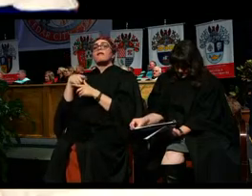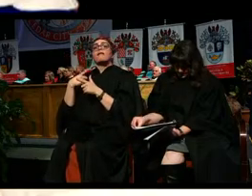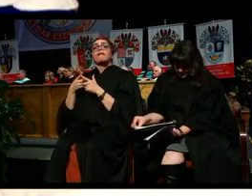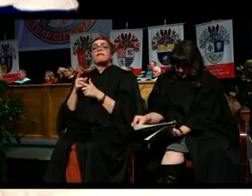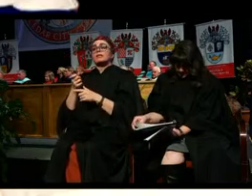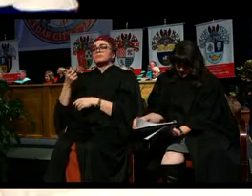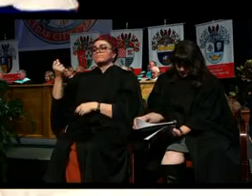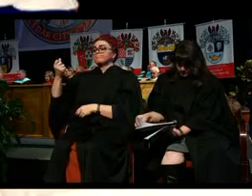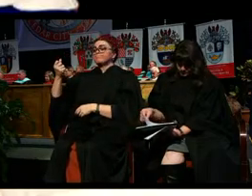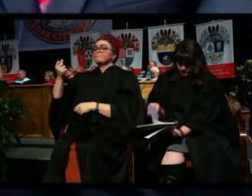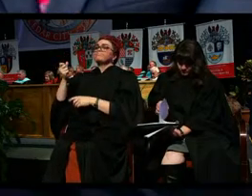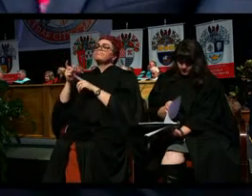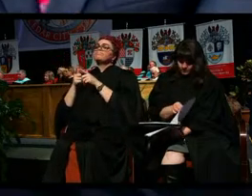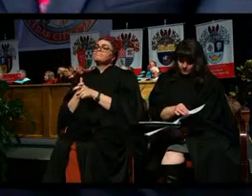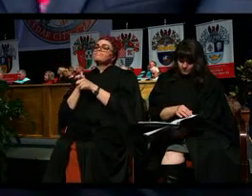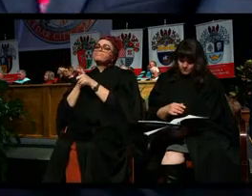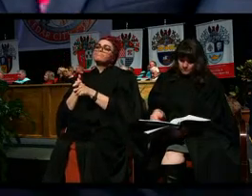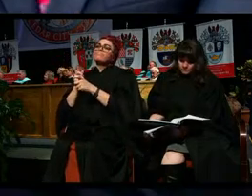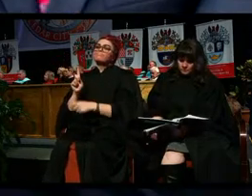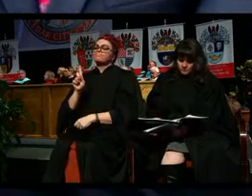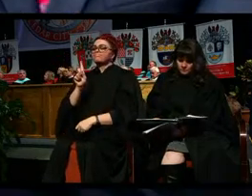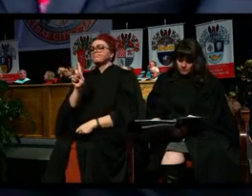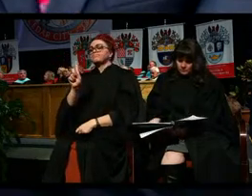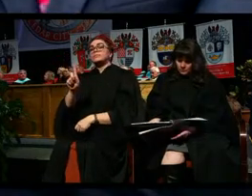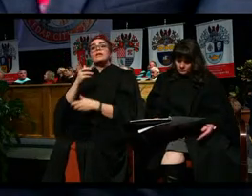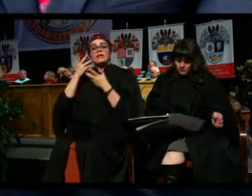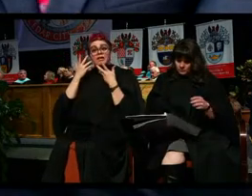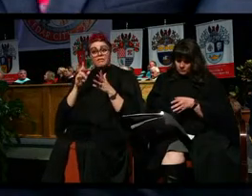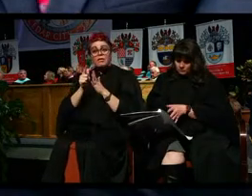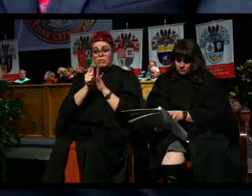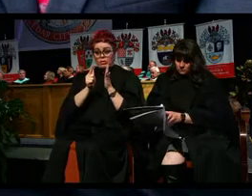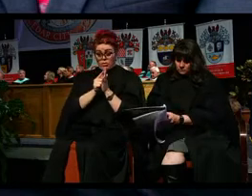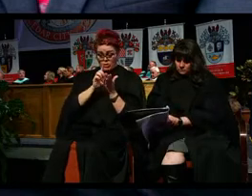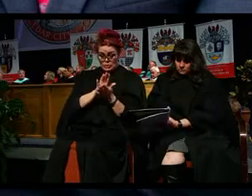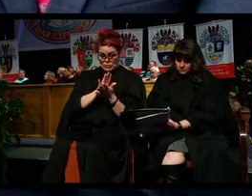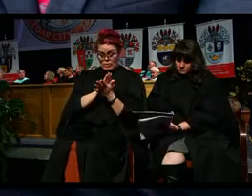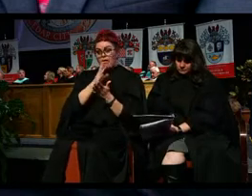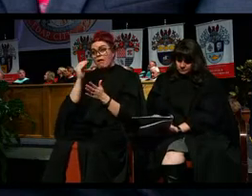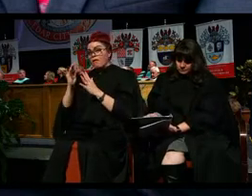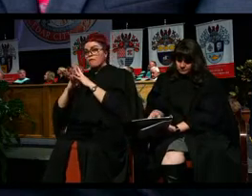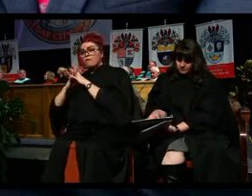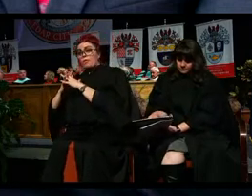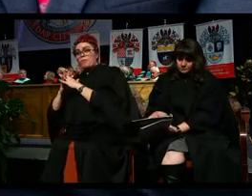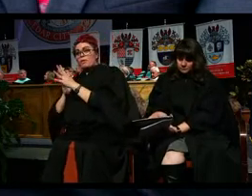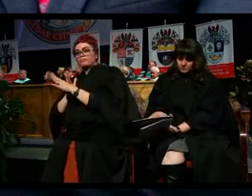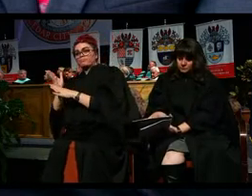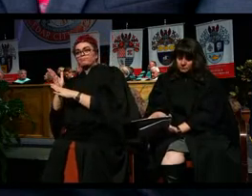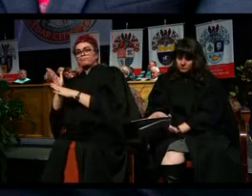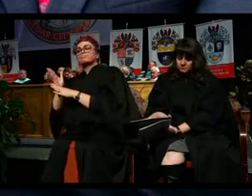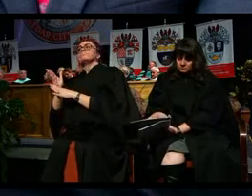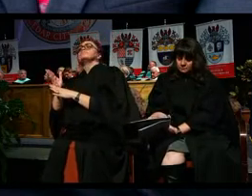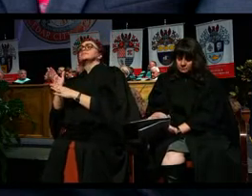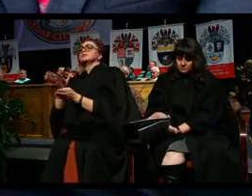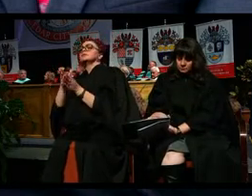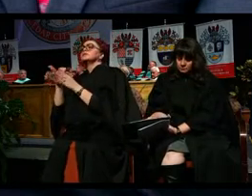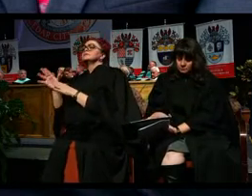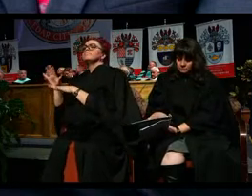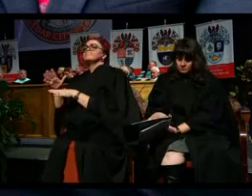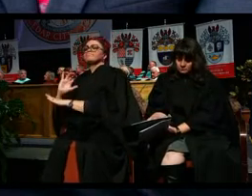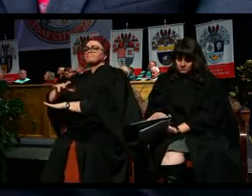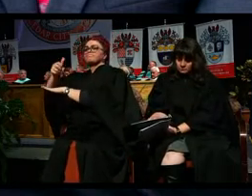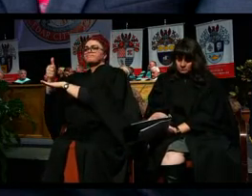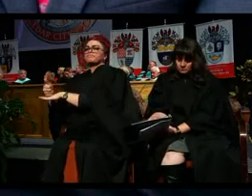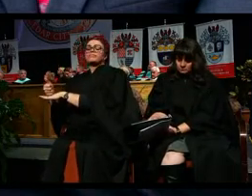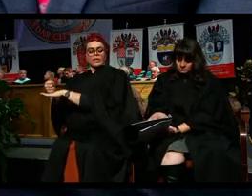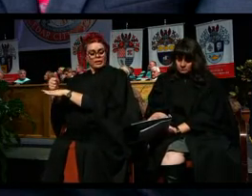the games. Following law school and his NFL career, Steve co-founded a leading private equity firm in